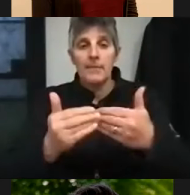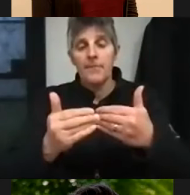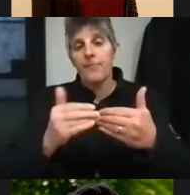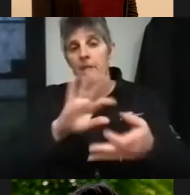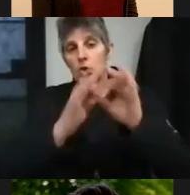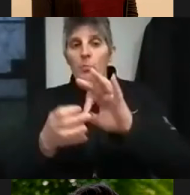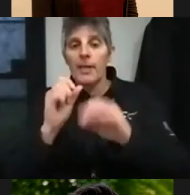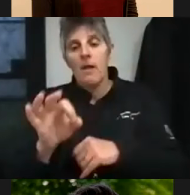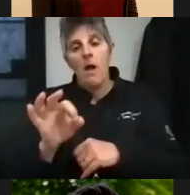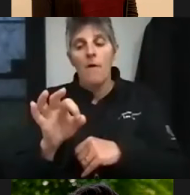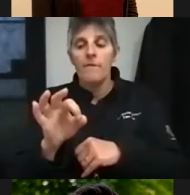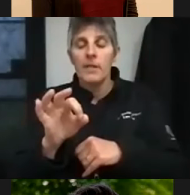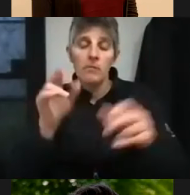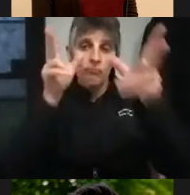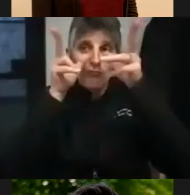interpreting